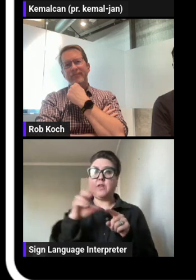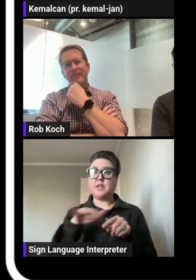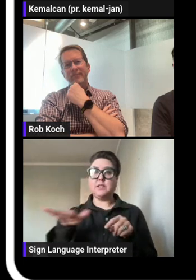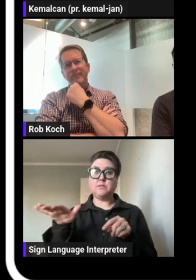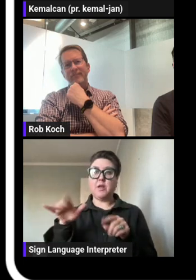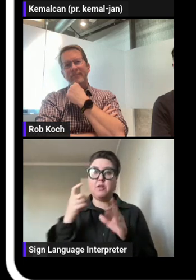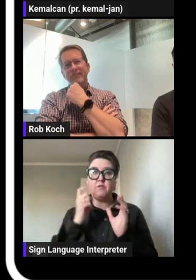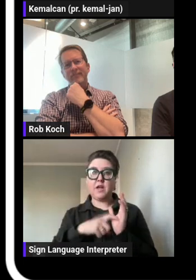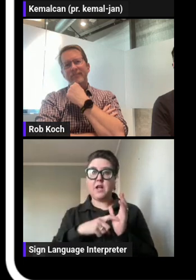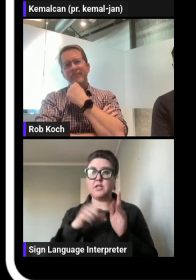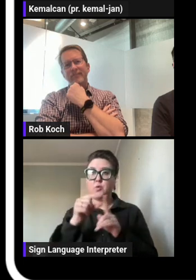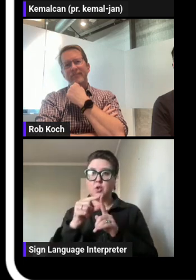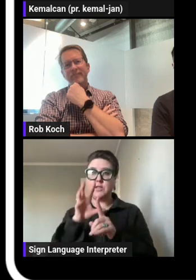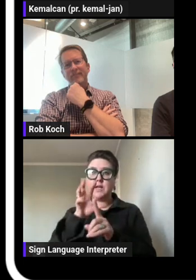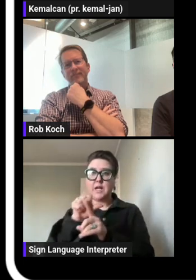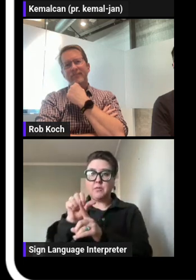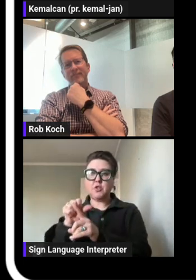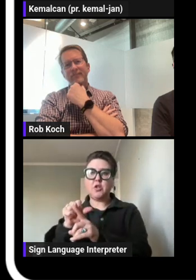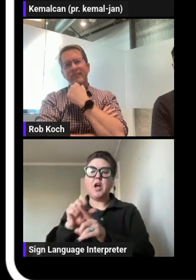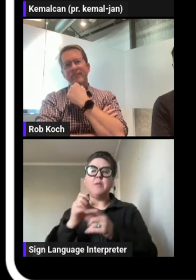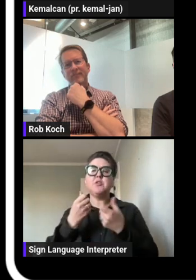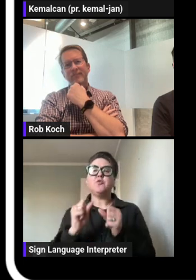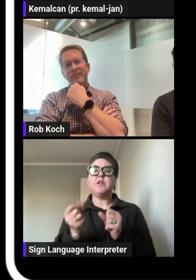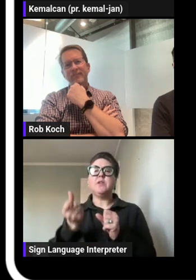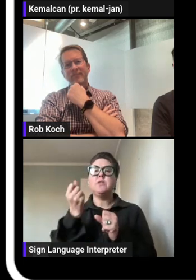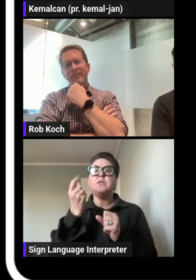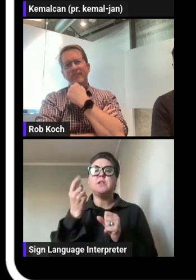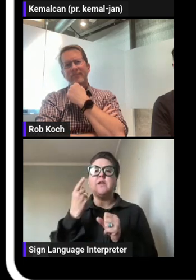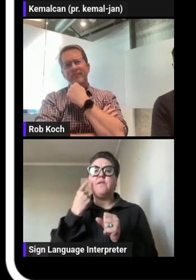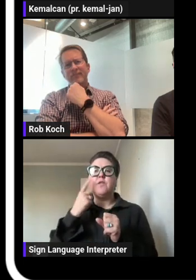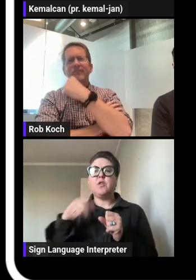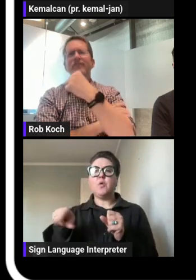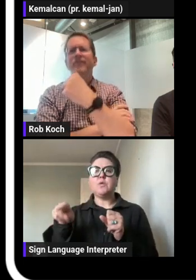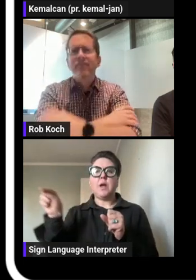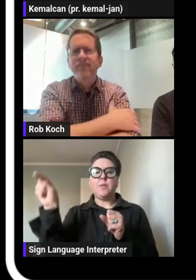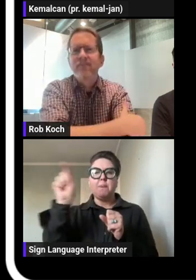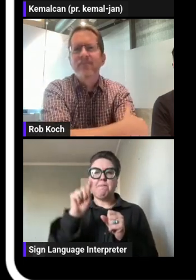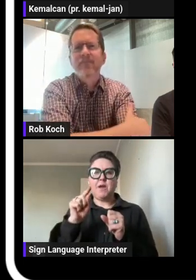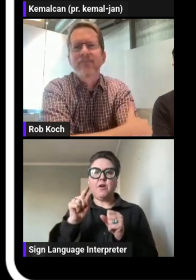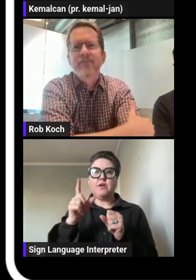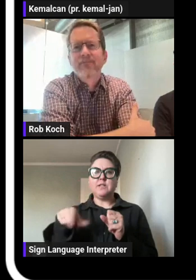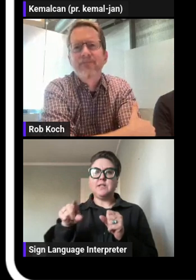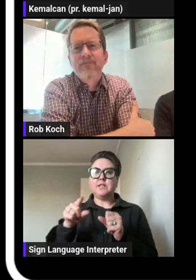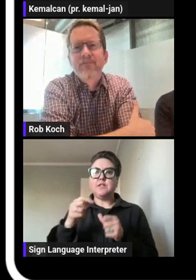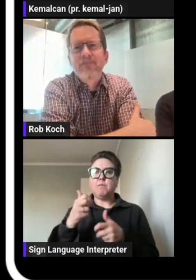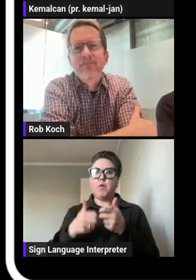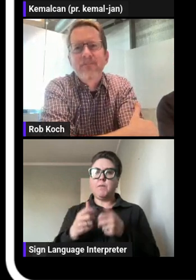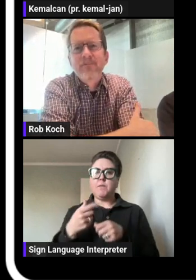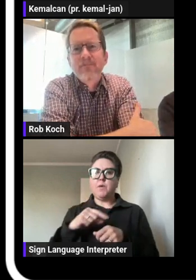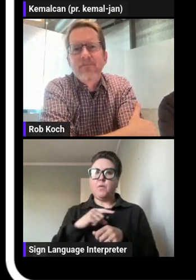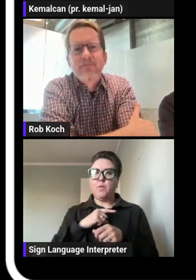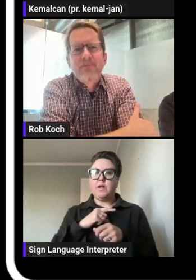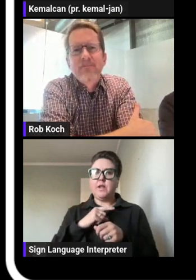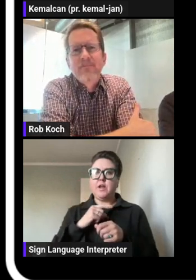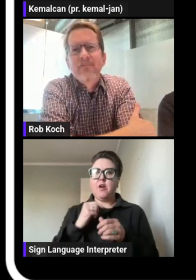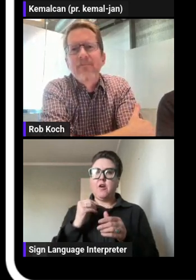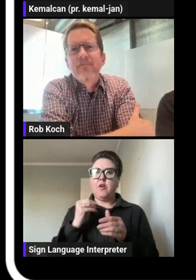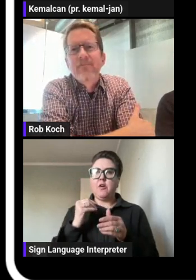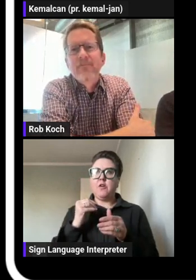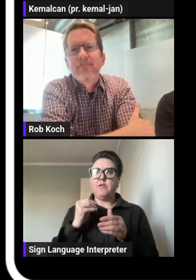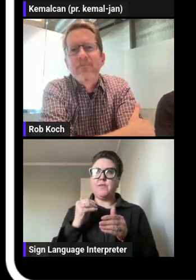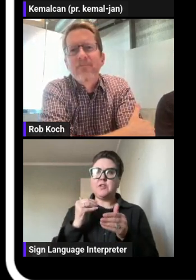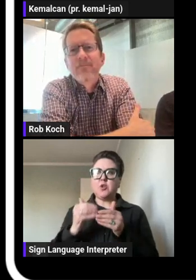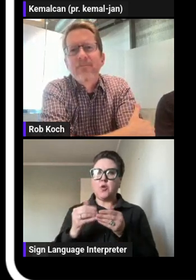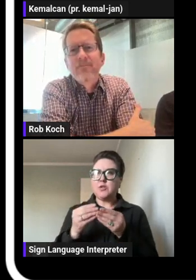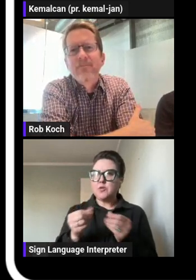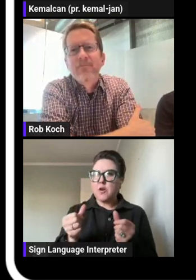and how good they are? I'm just trying to understand, for those that are out there, is this a problem that is close for people to solve, or it's still